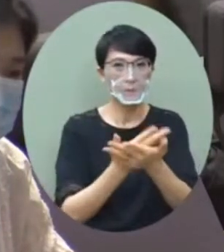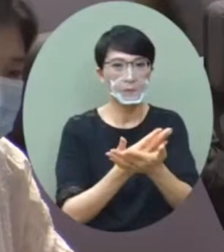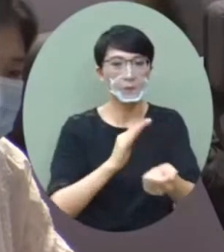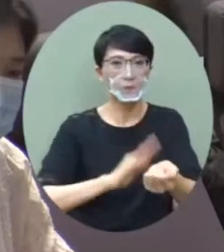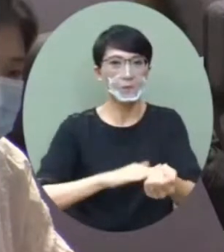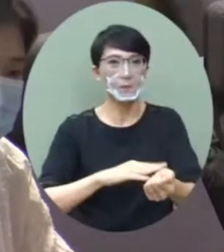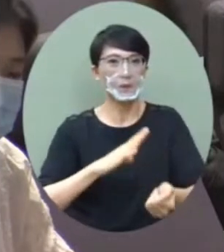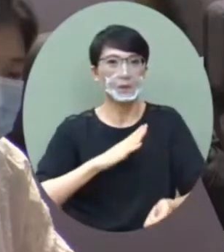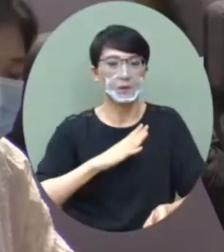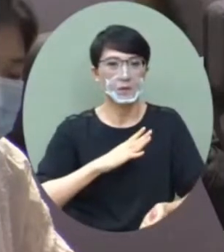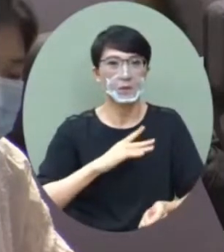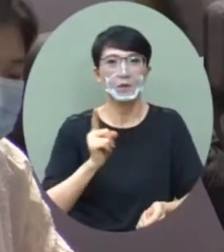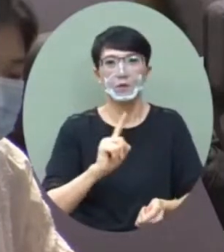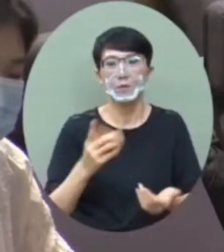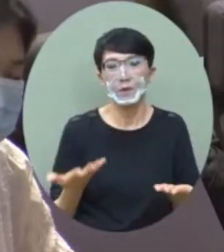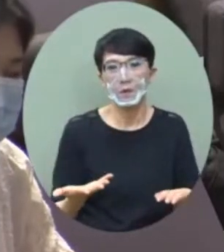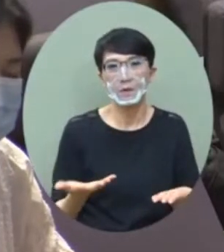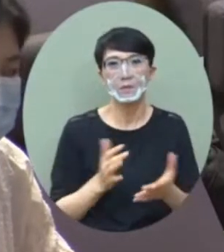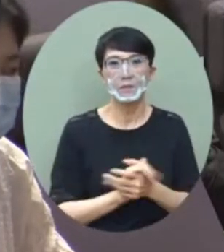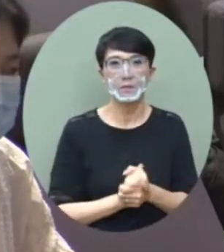So